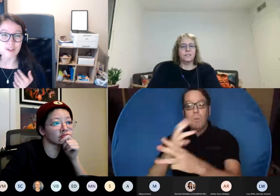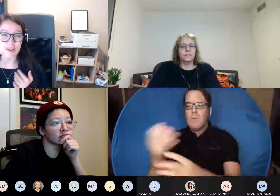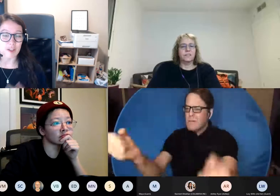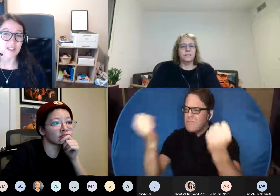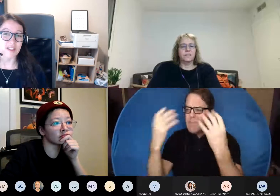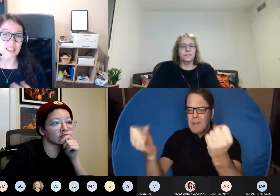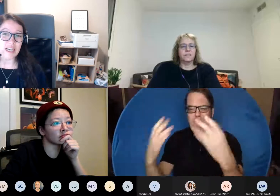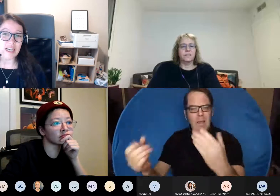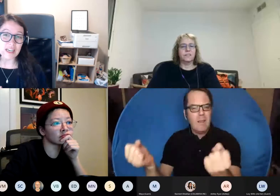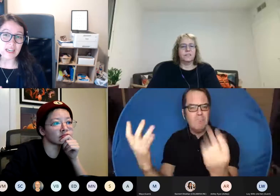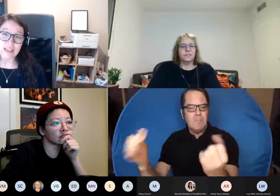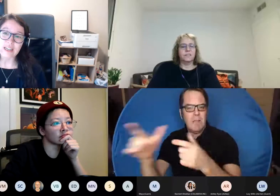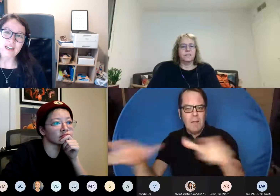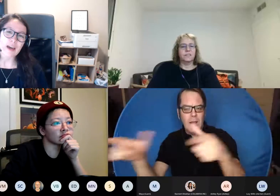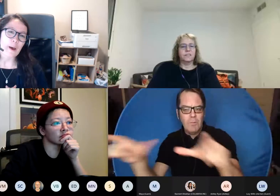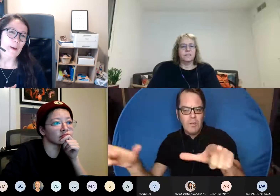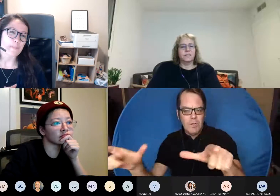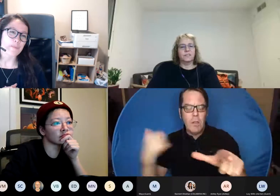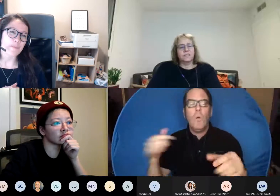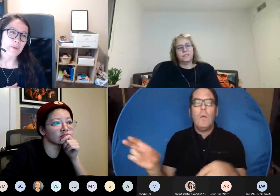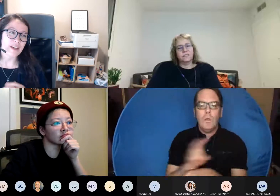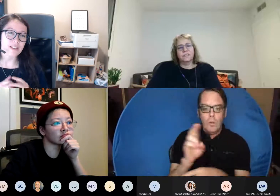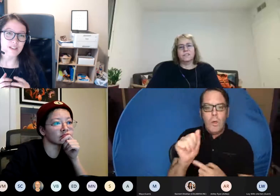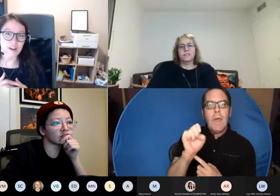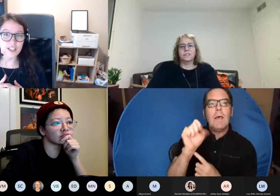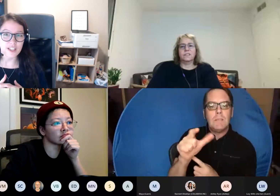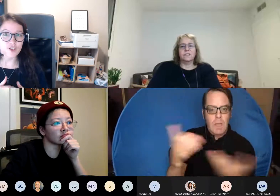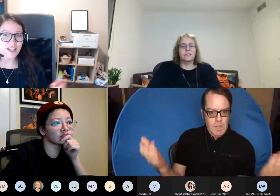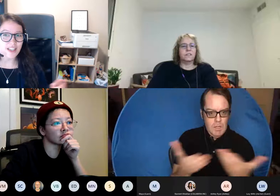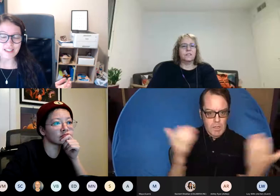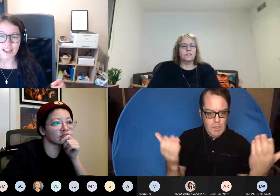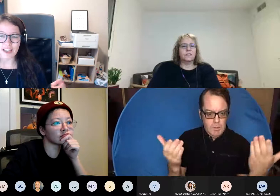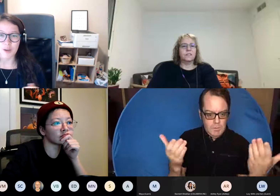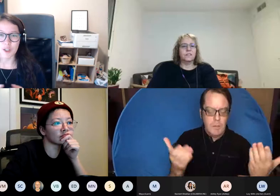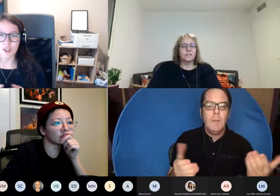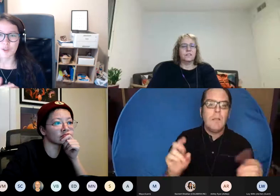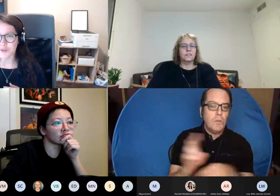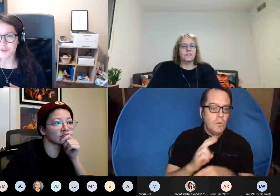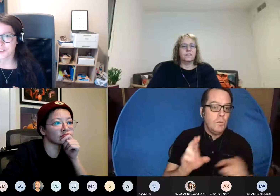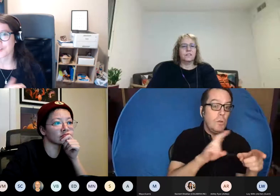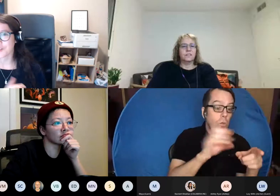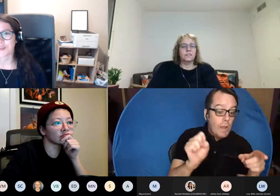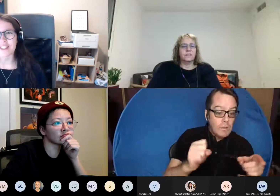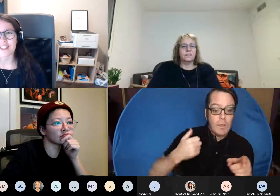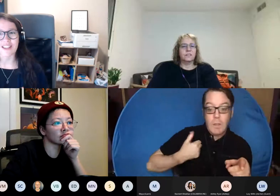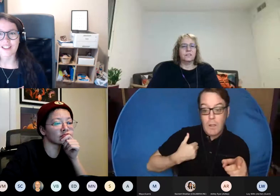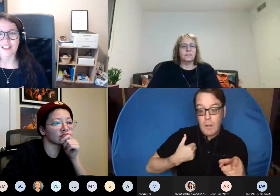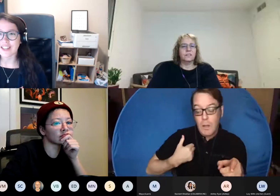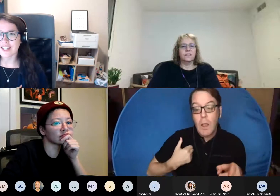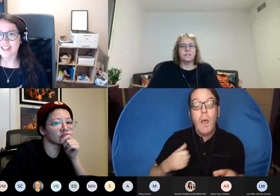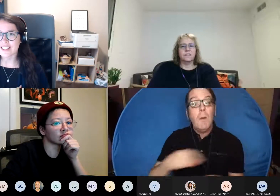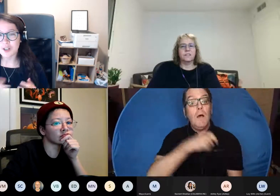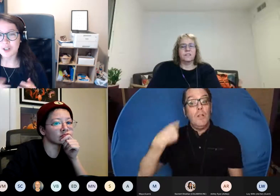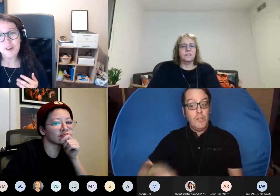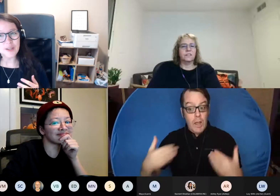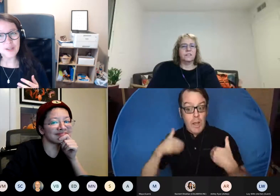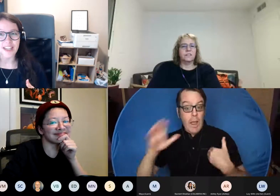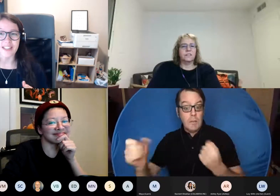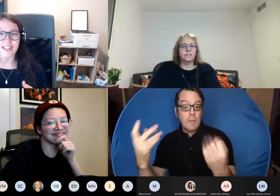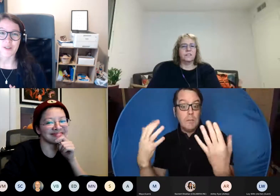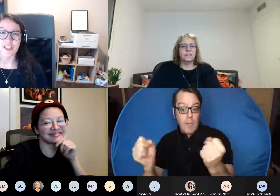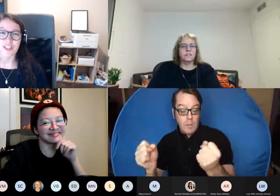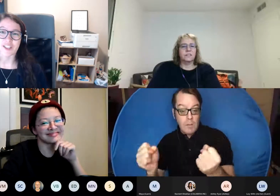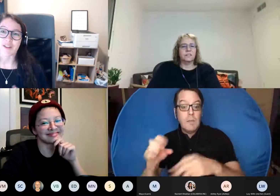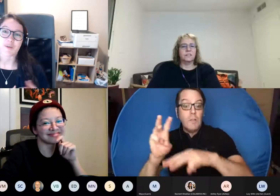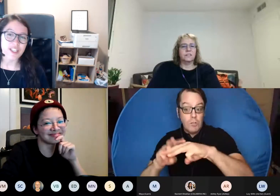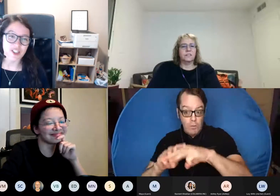which is used in the US and Canada. But there is Chinese Sign Language, which Sophie's also fluent in. There is Nicaraguan